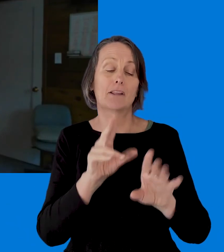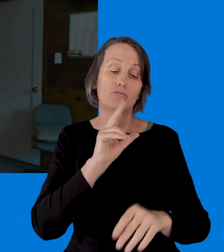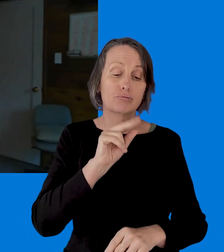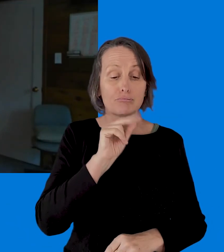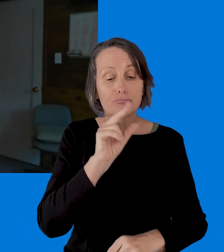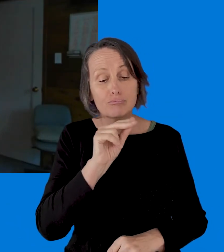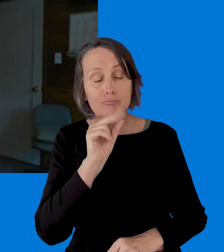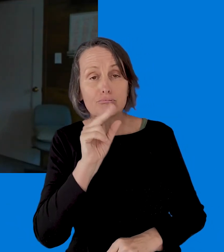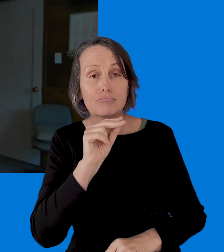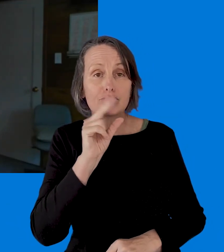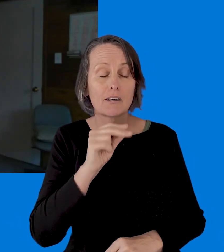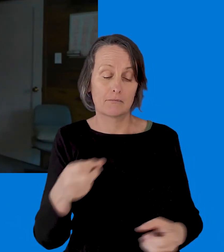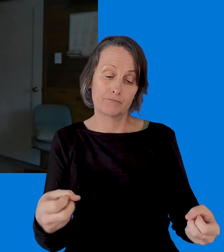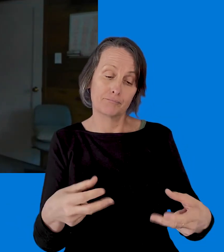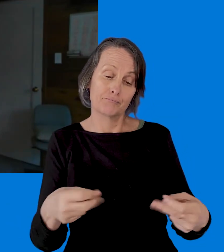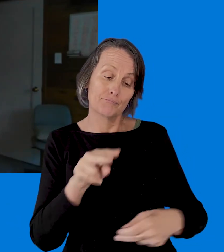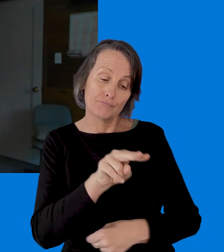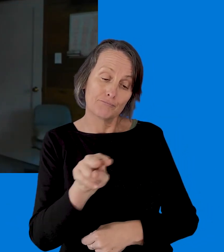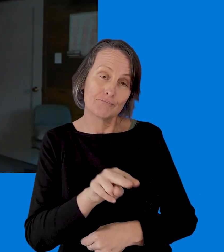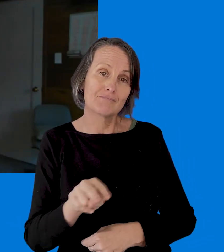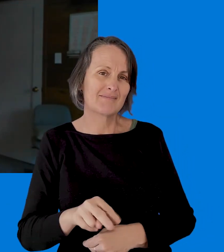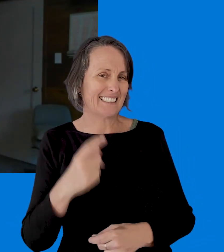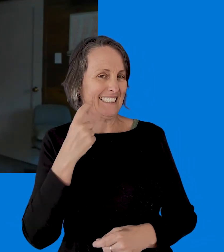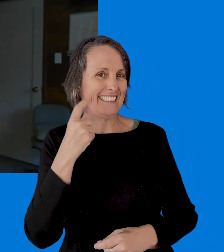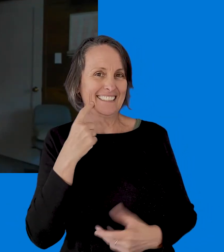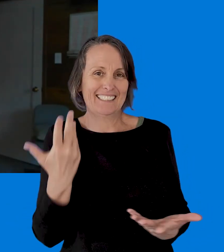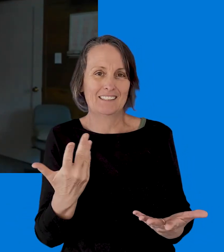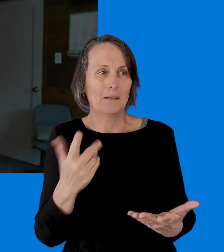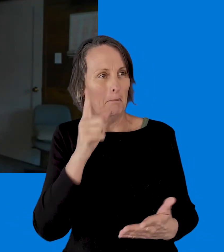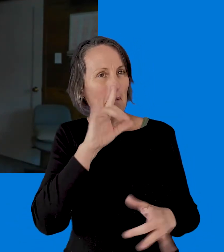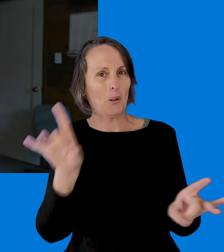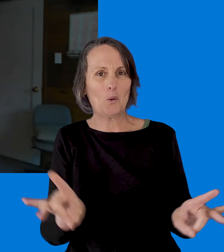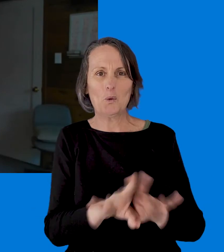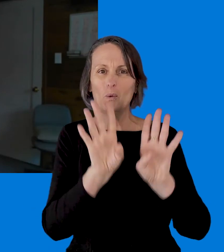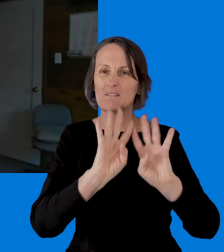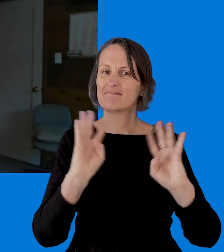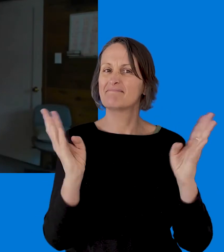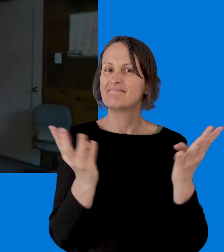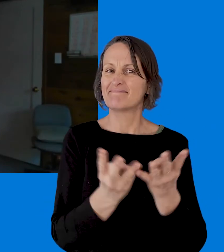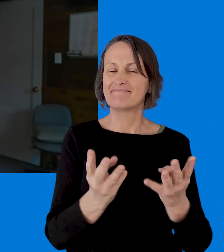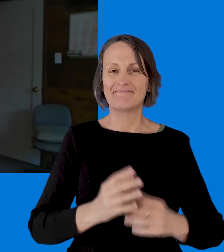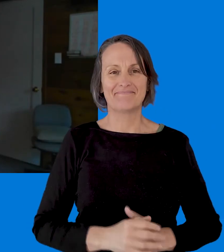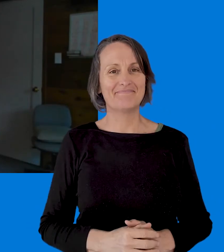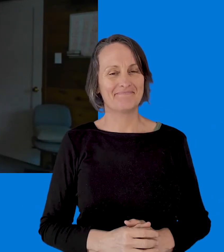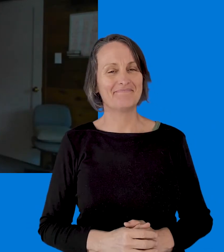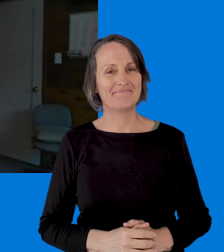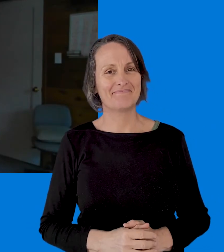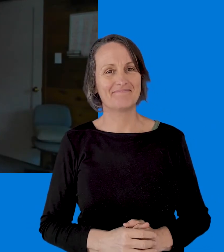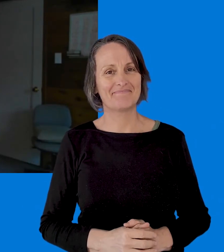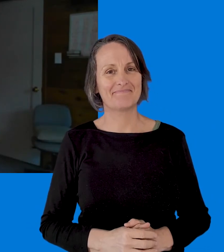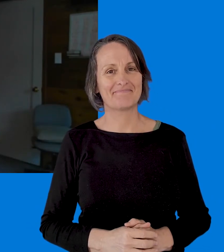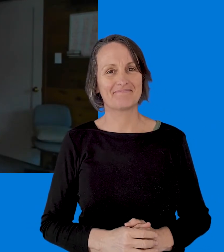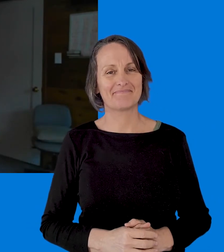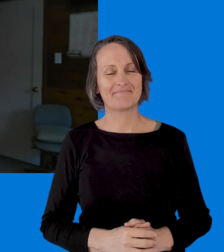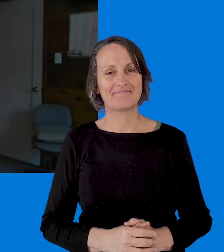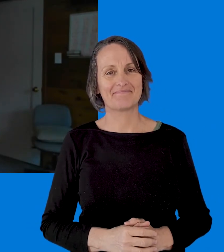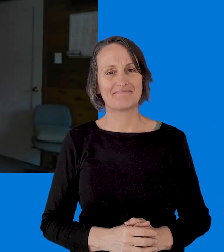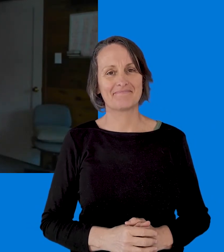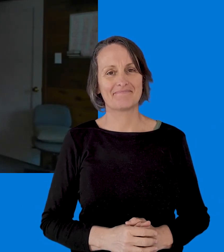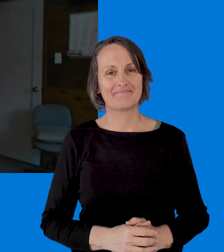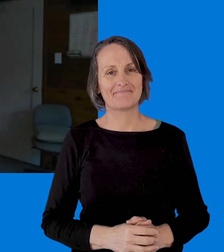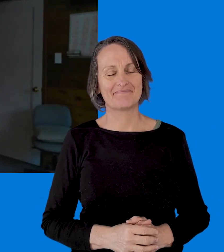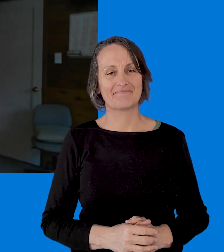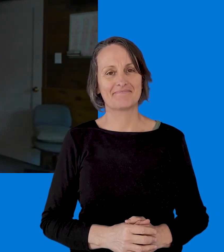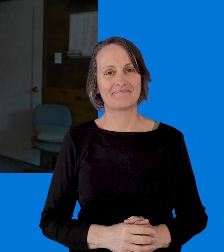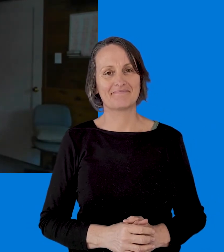do. And then what happens is everyone else that's joining that conversation then gets captions of what's being talked